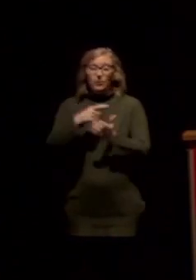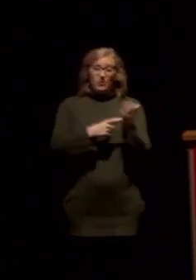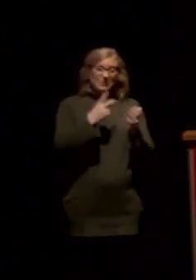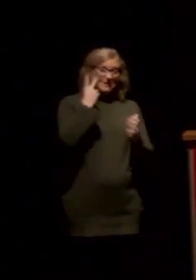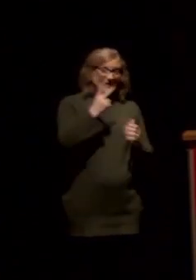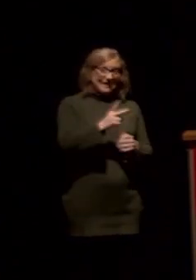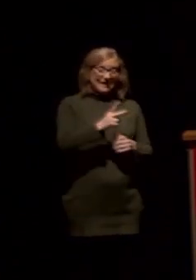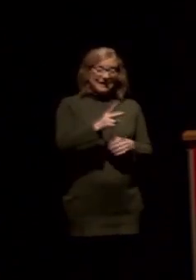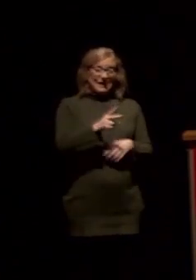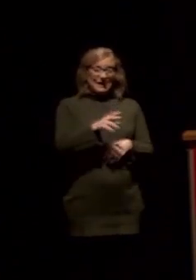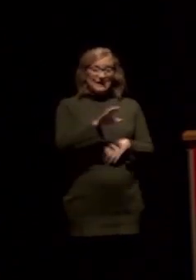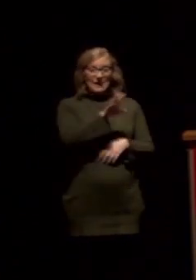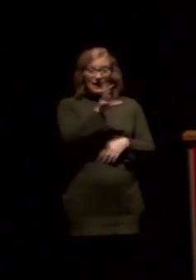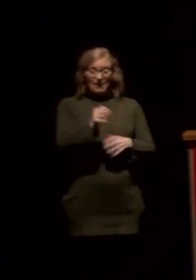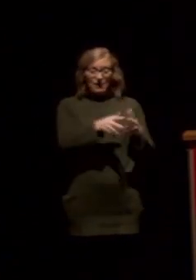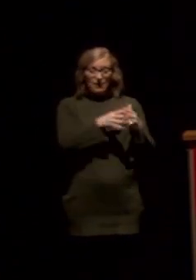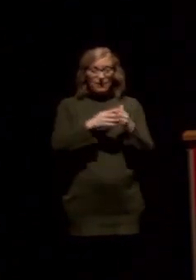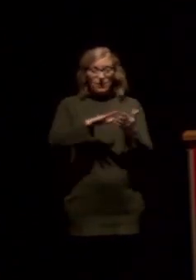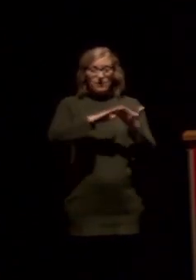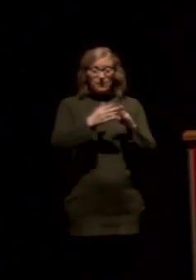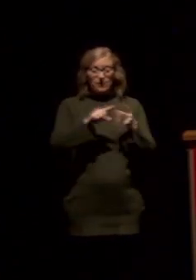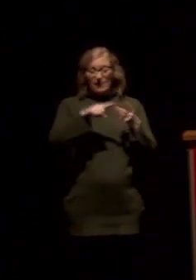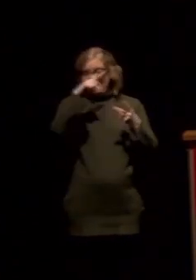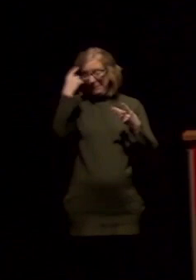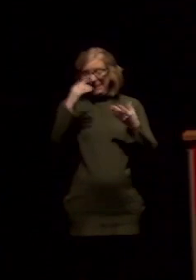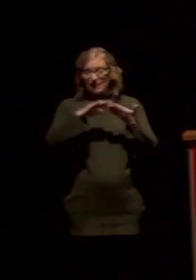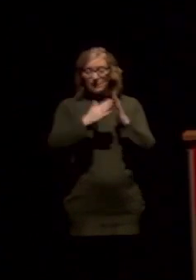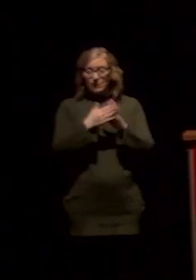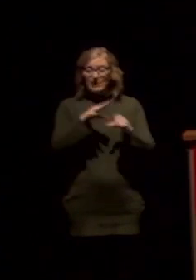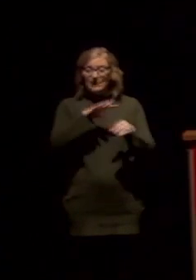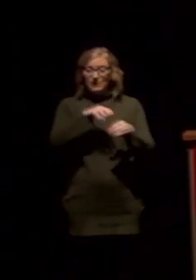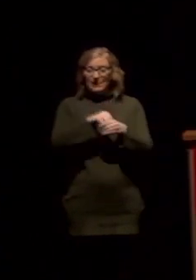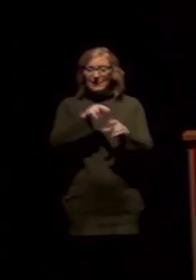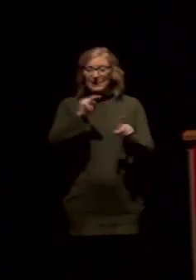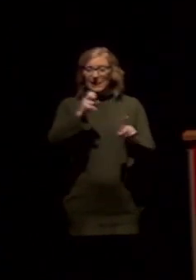and experiments in the Black community in Nashville is that they're training